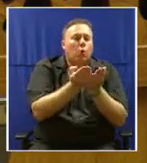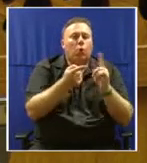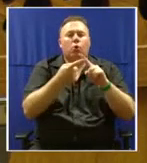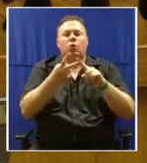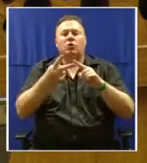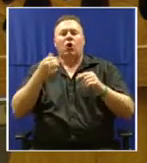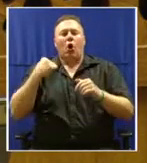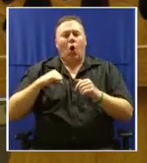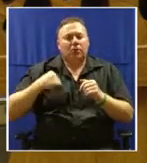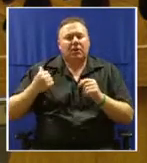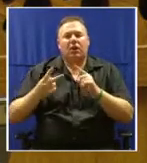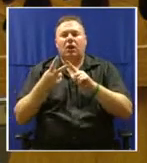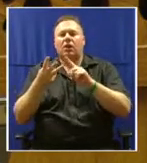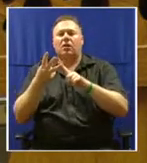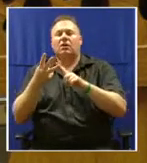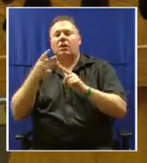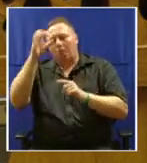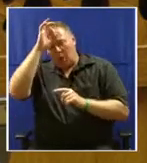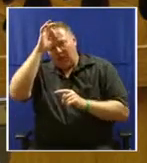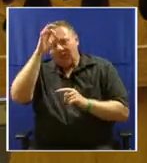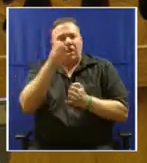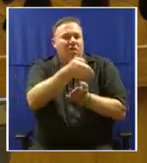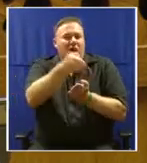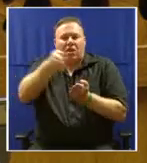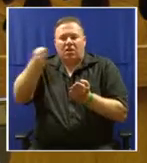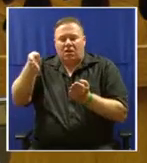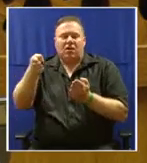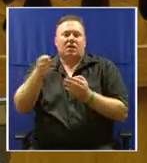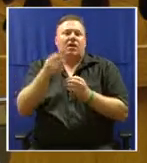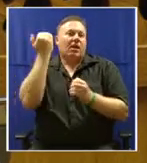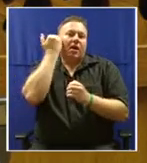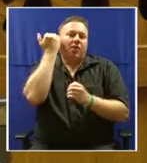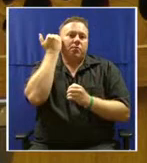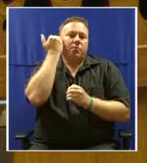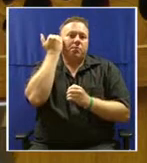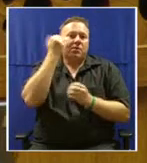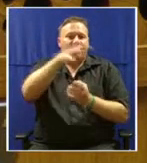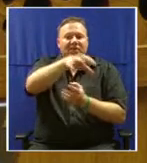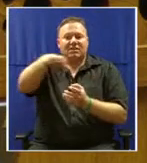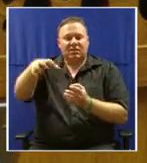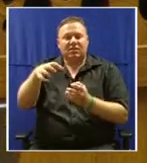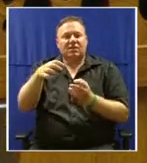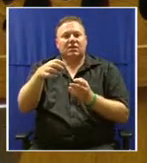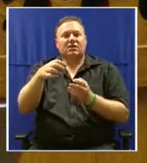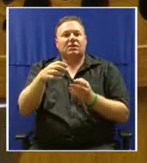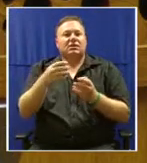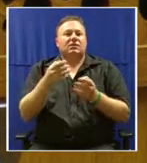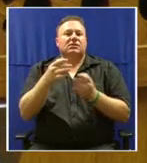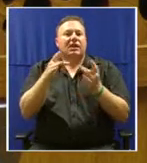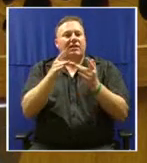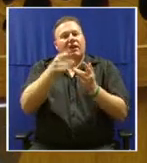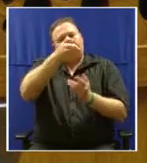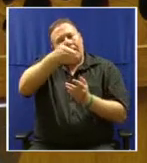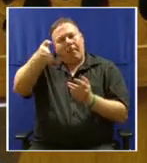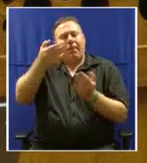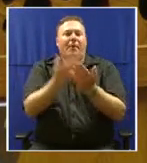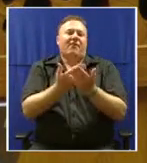other government facilities. The second priority intervention of the recovery